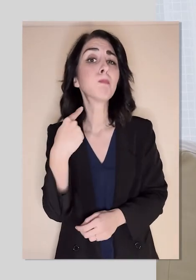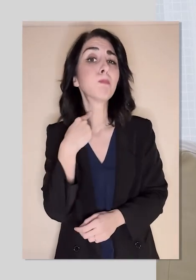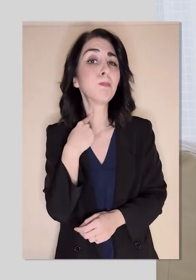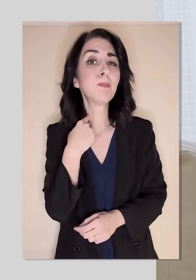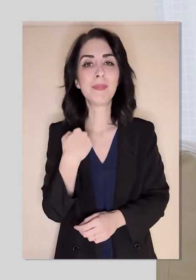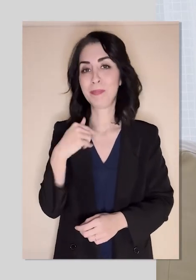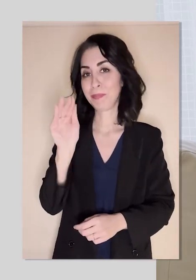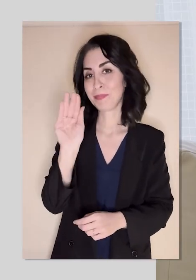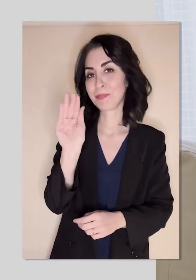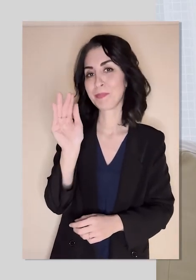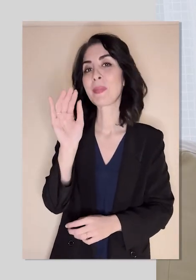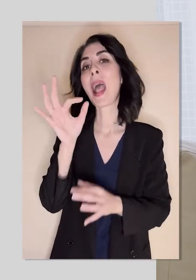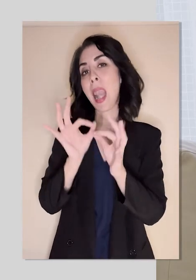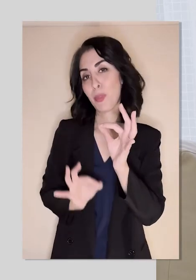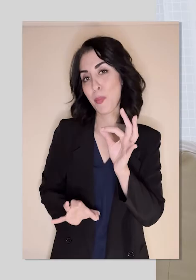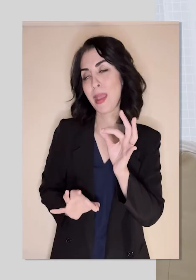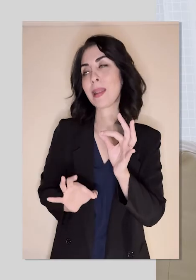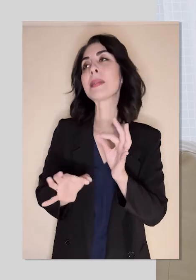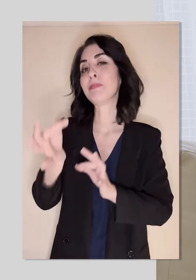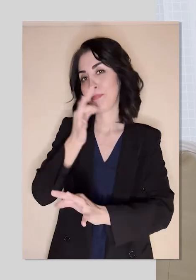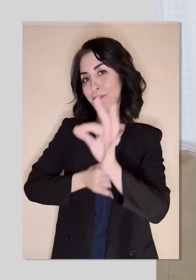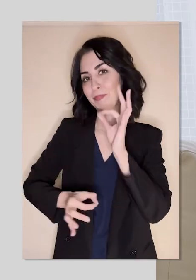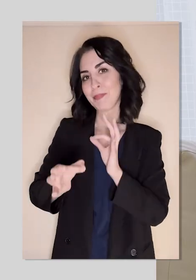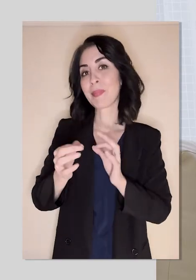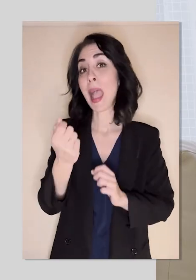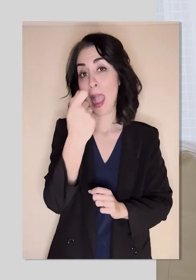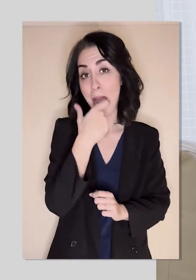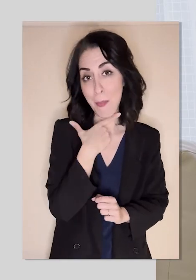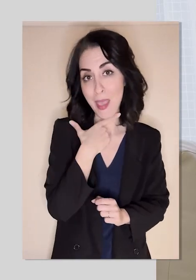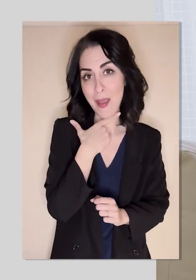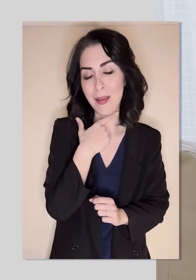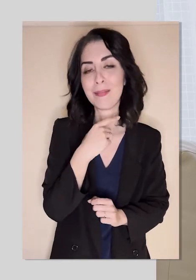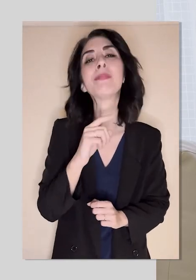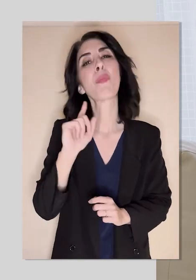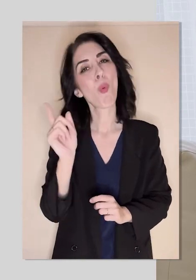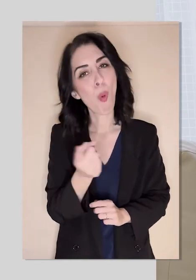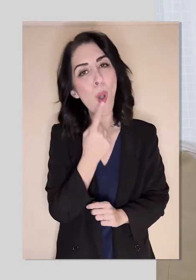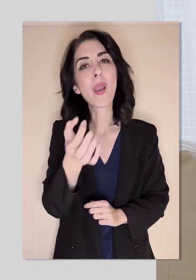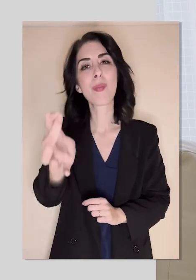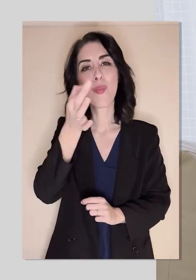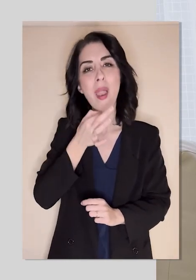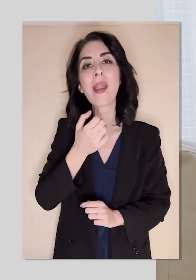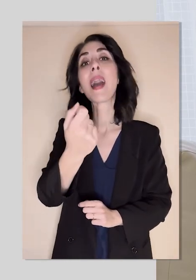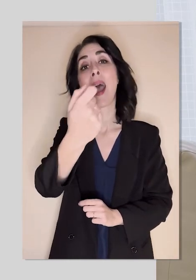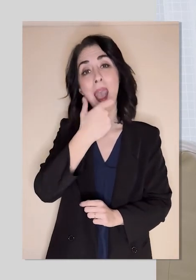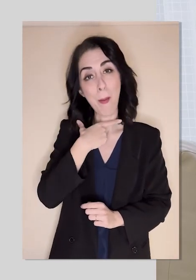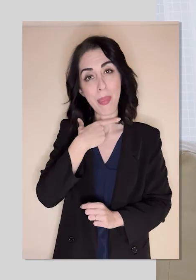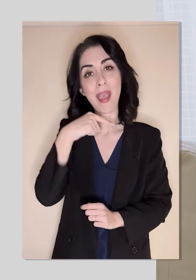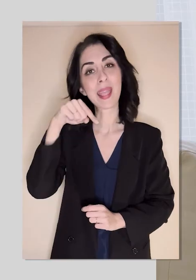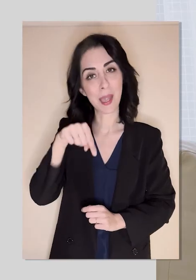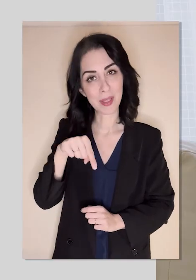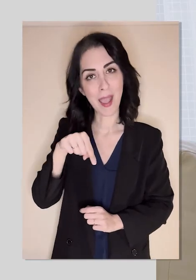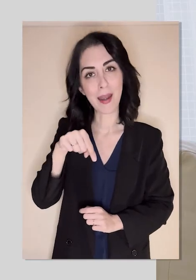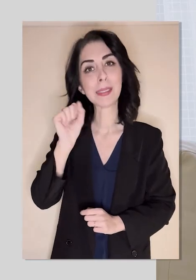triptans you tried tablets? And they say, almost universally, they say, yes, I tried